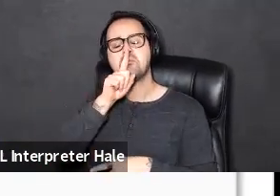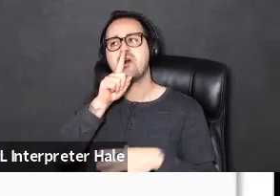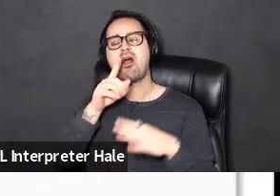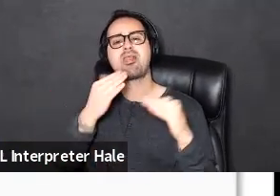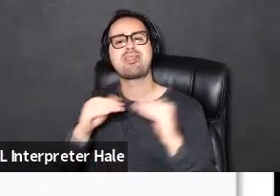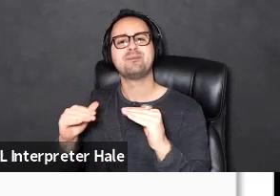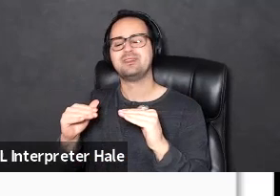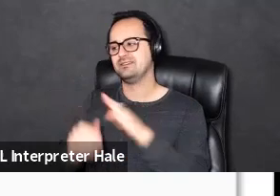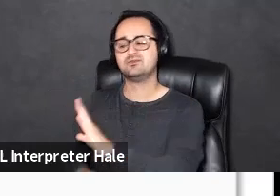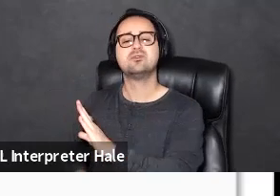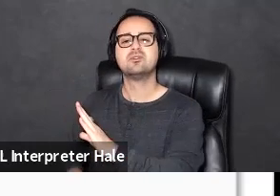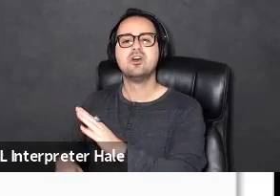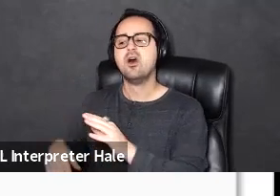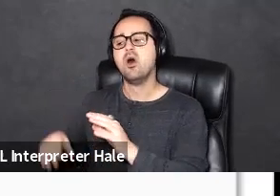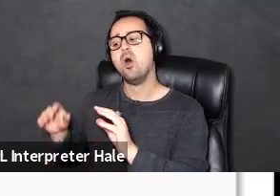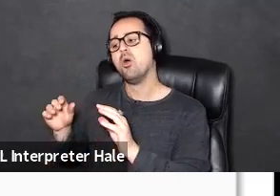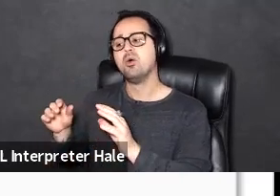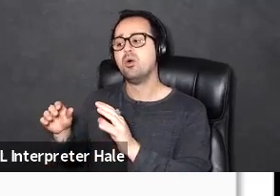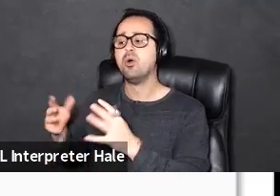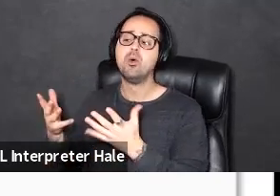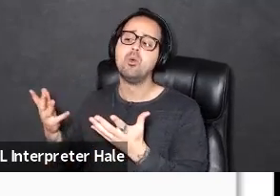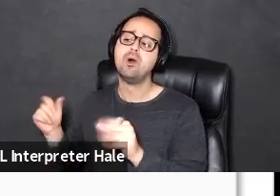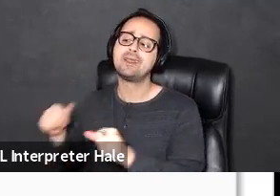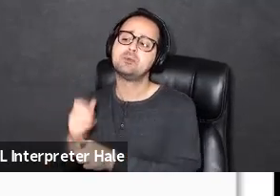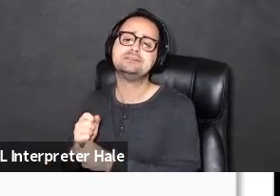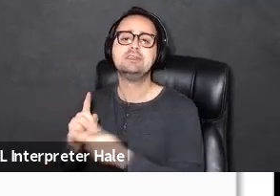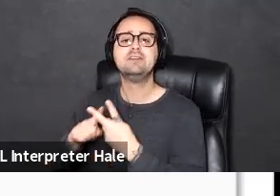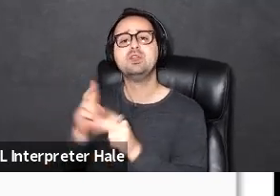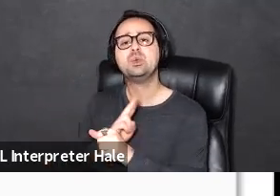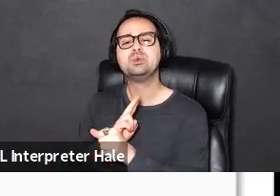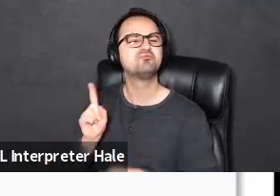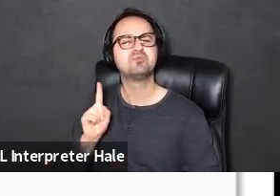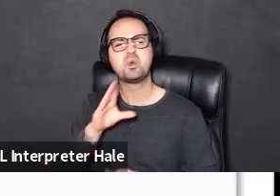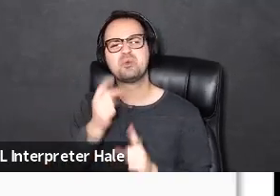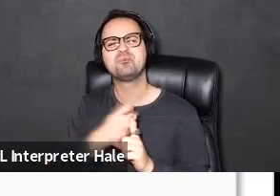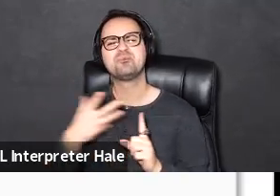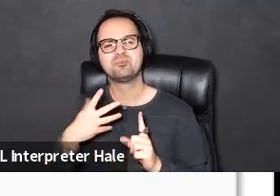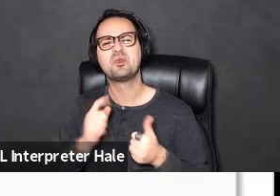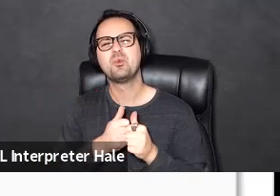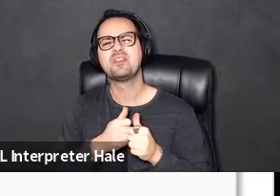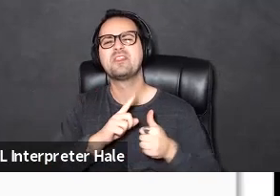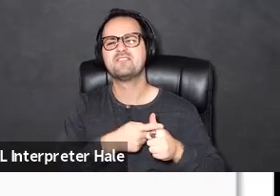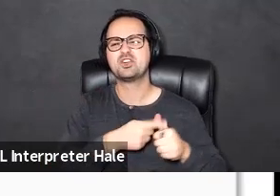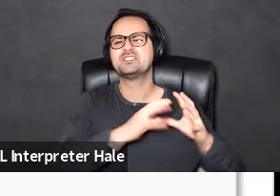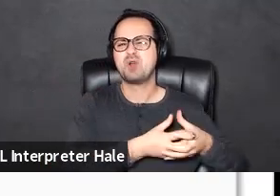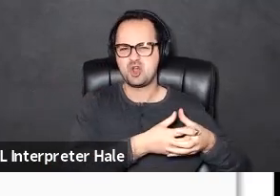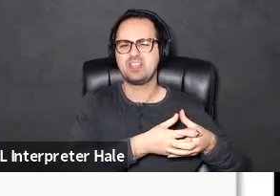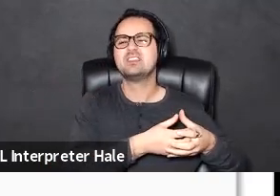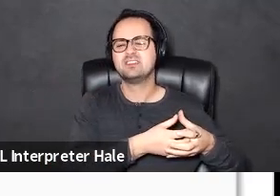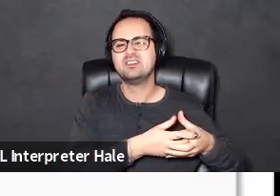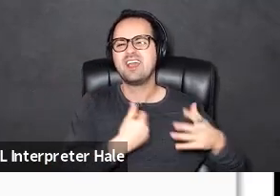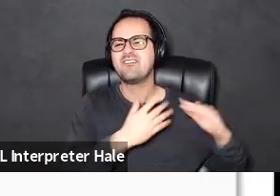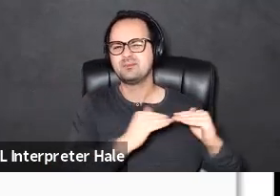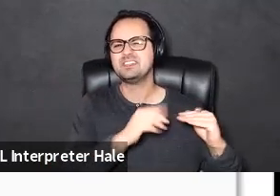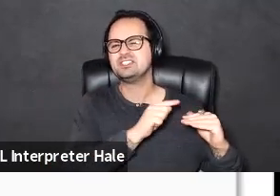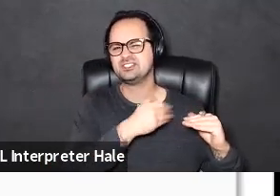what the child can get or what the child can use. We'll get into it a little bit with the first party trust about the limitations that are